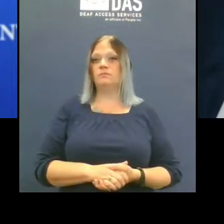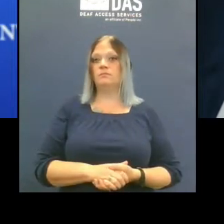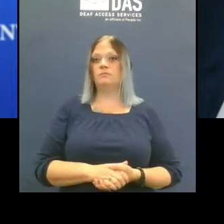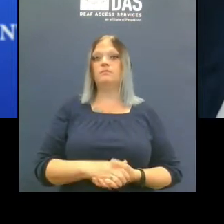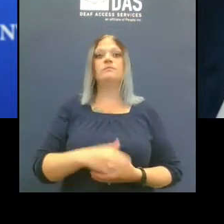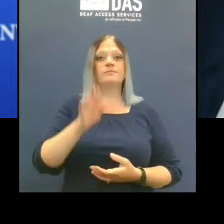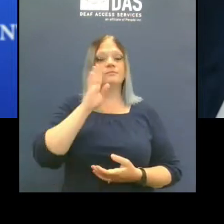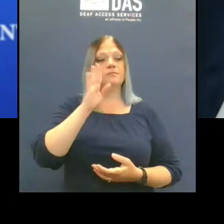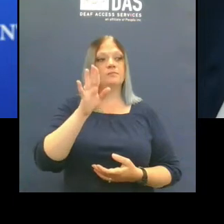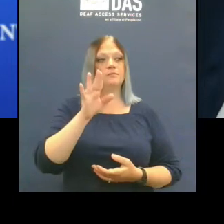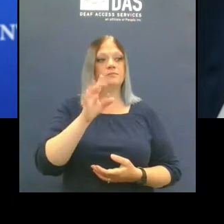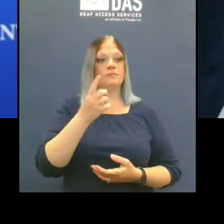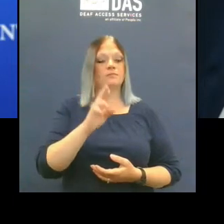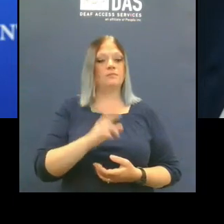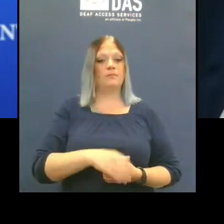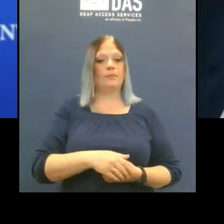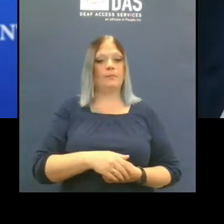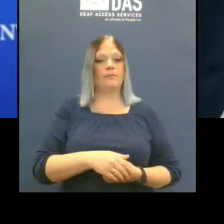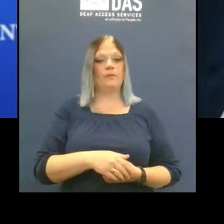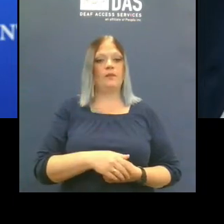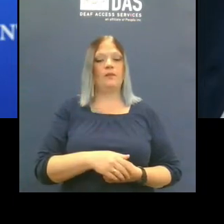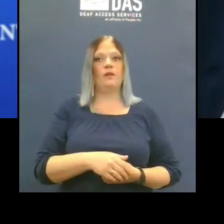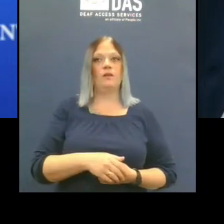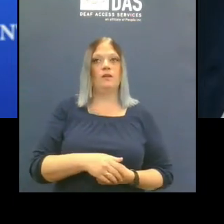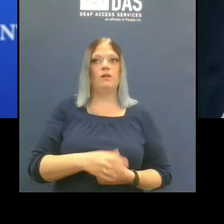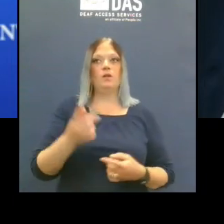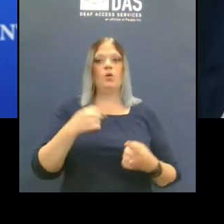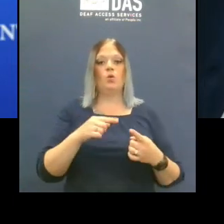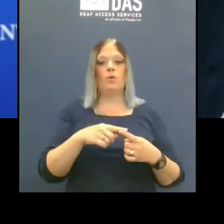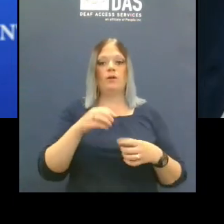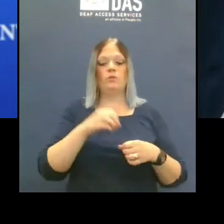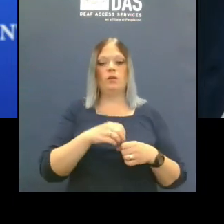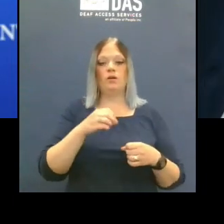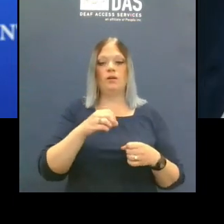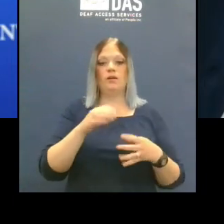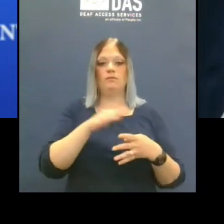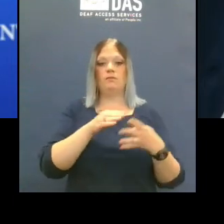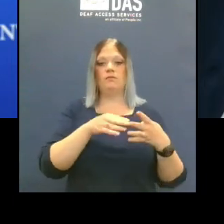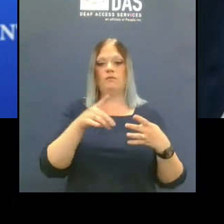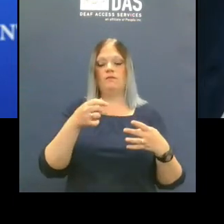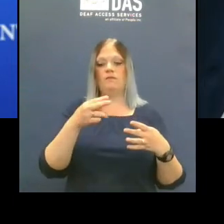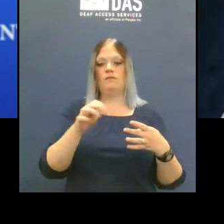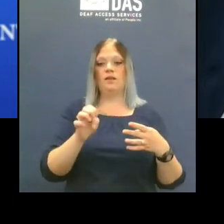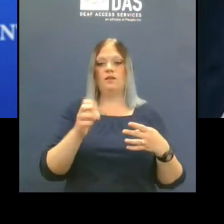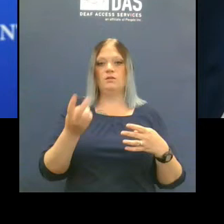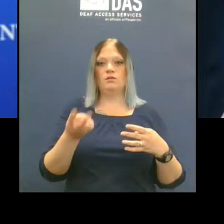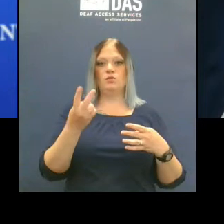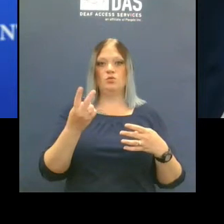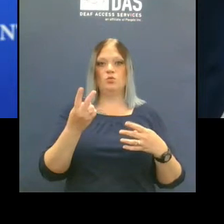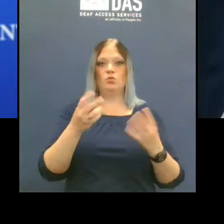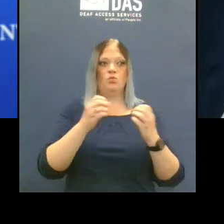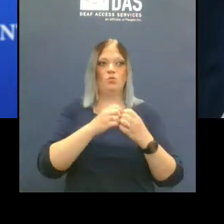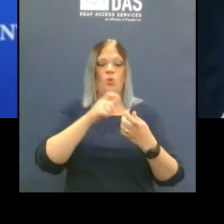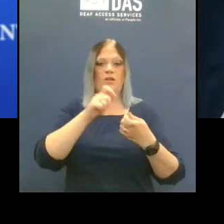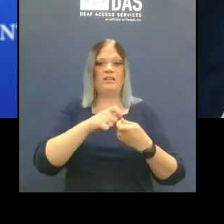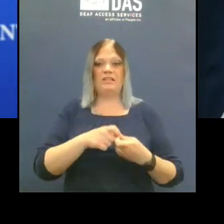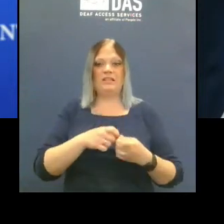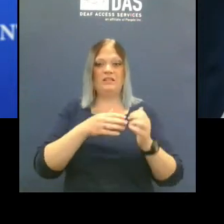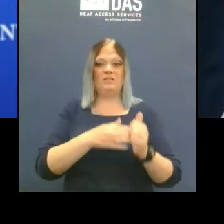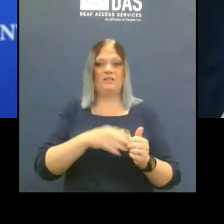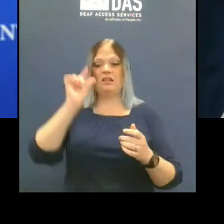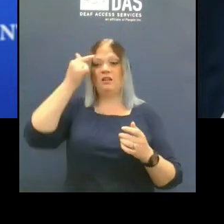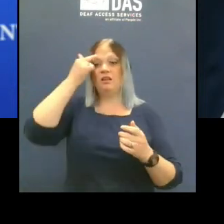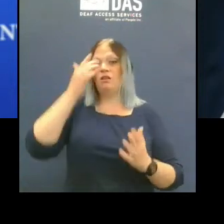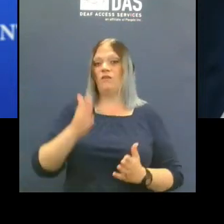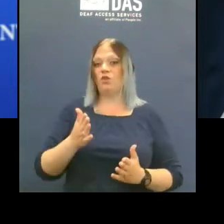Hi, Dr. Burstein. Hi. When we are in phase 2, I'm unsure if you guys have been given more details about the guidance that the governor